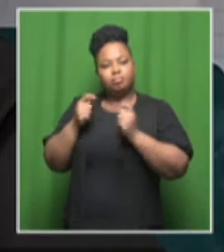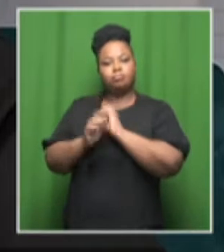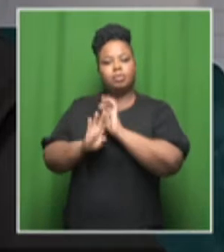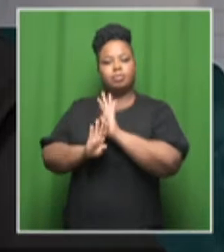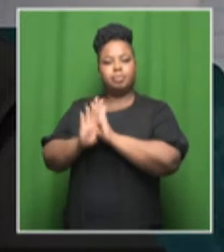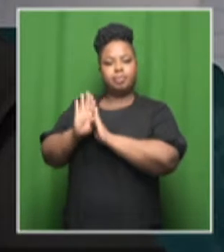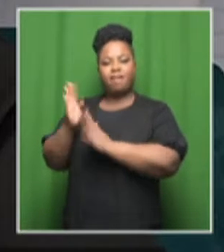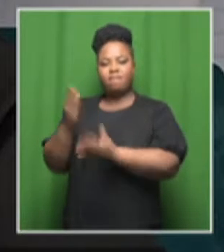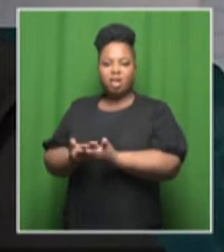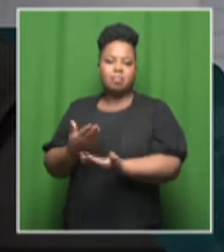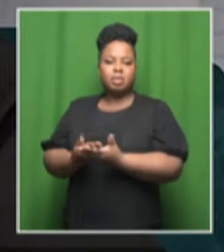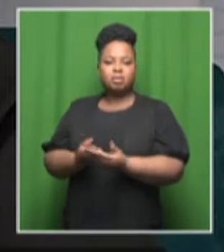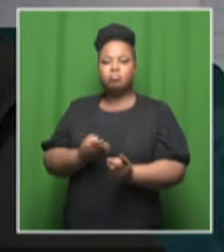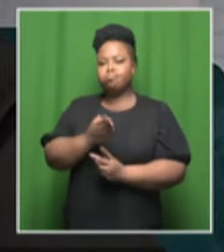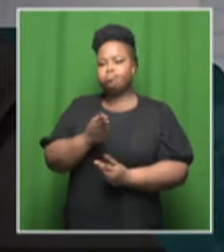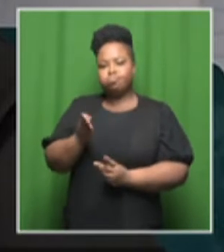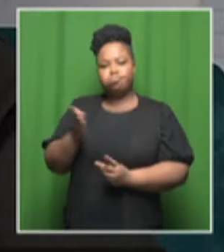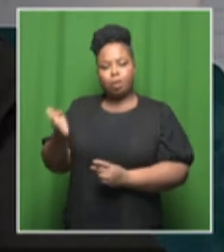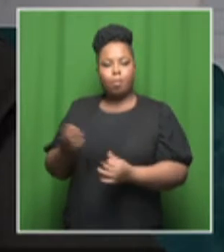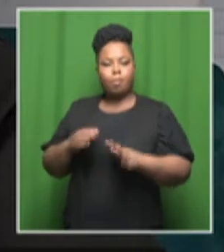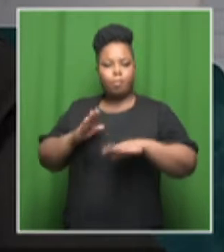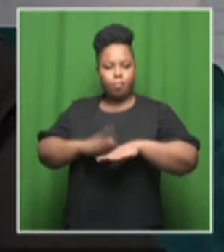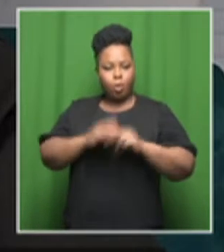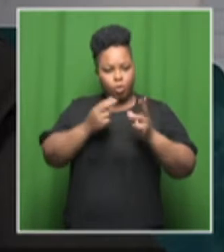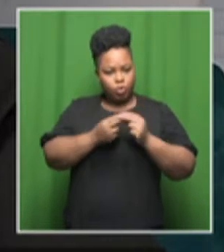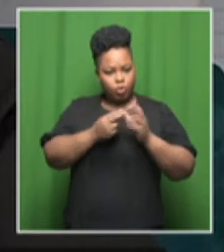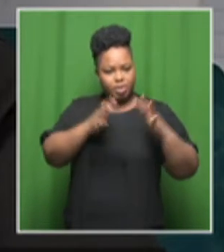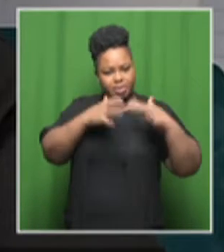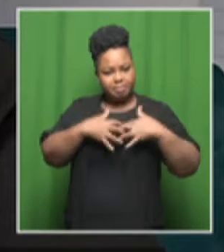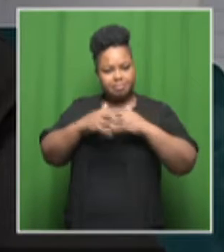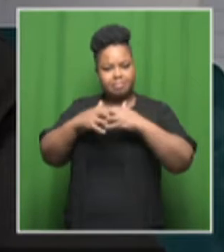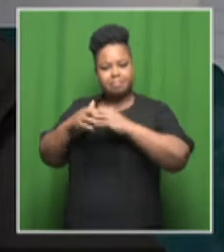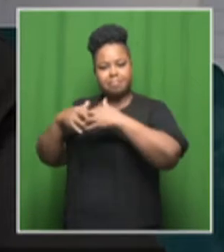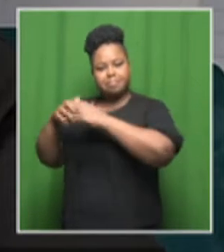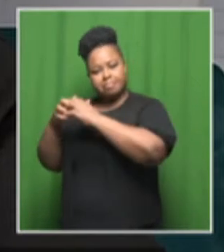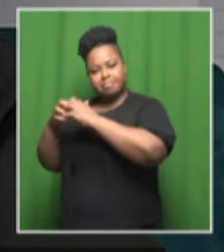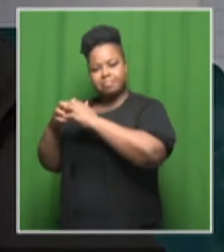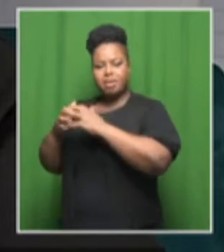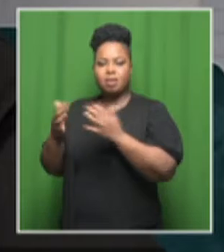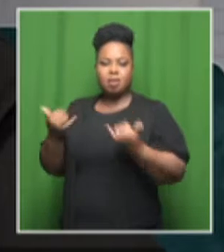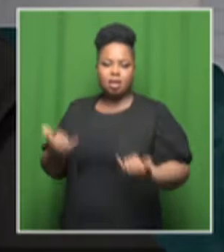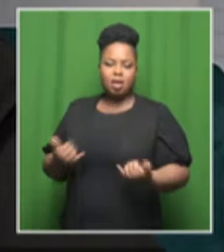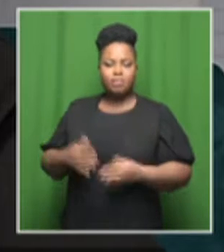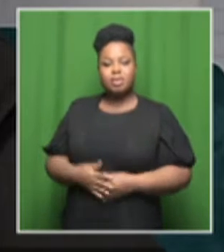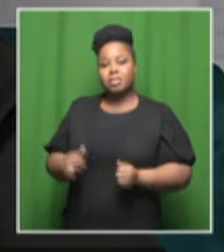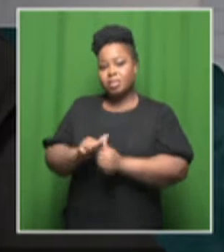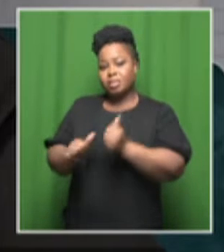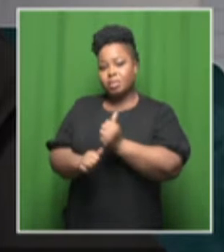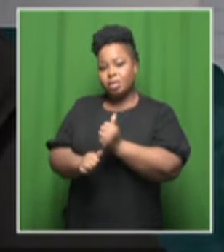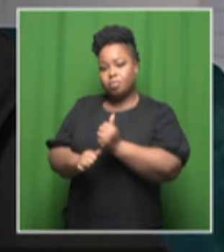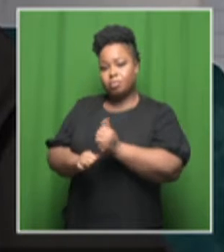more units opening up. There are more people trained as